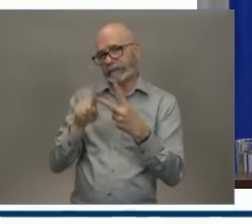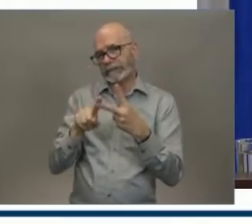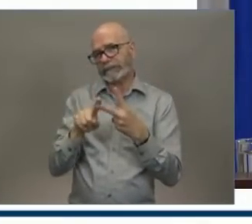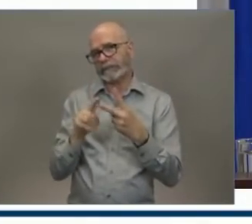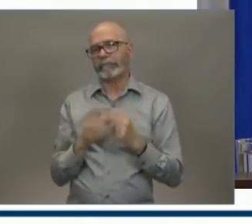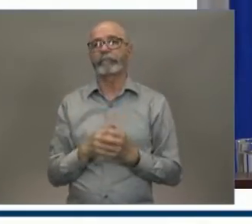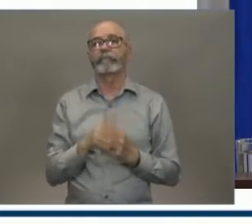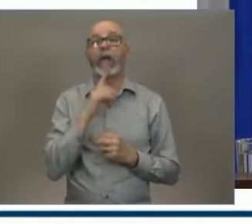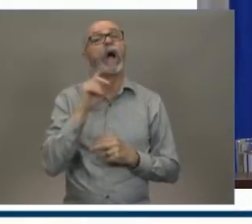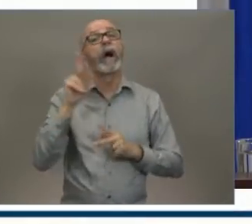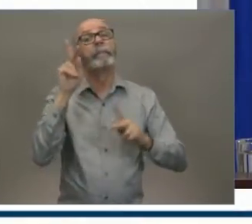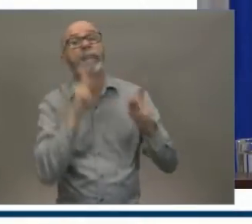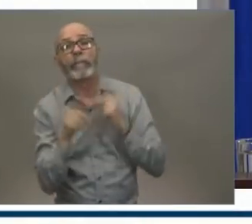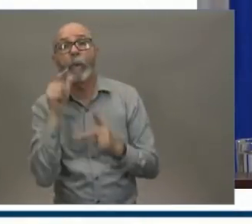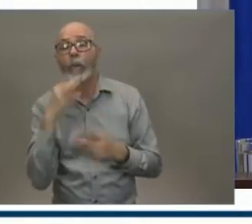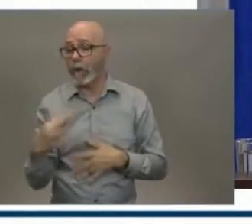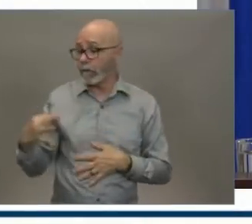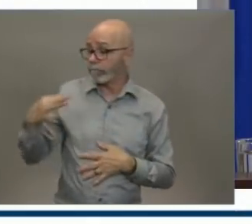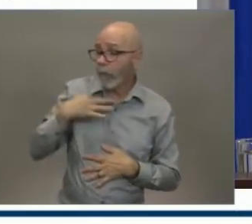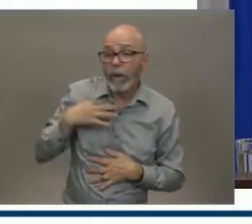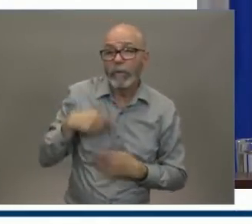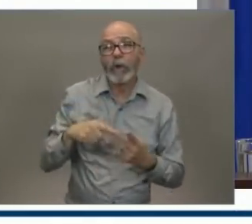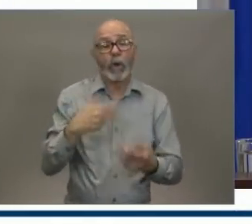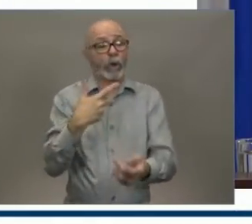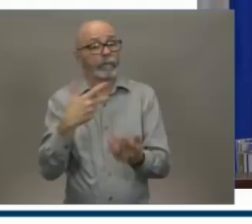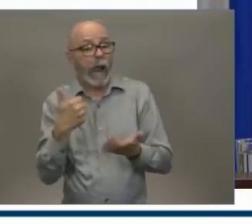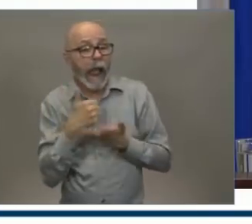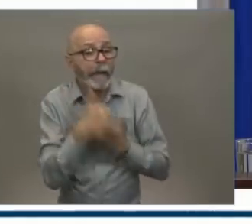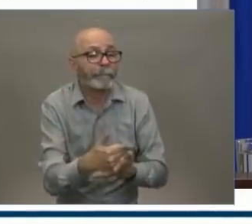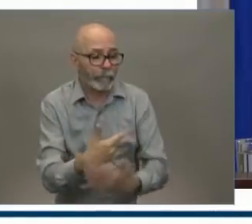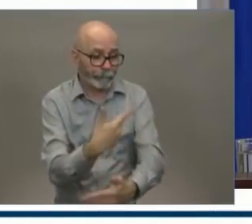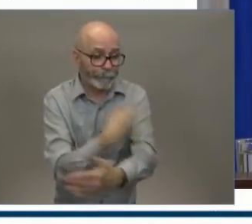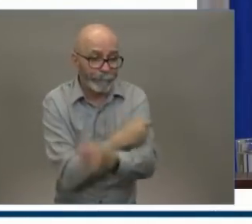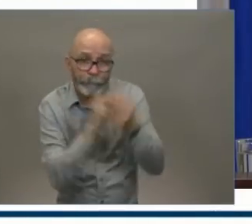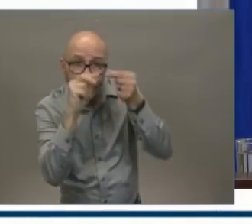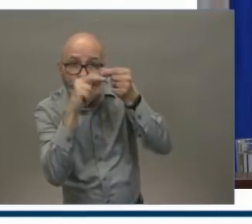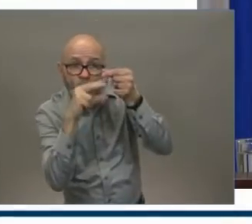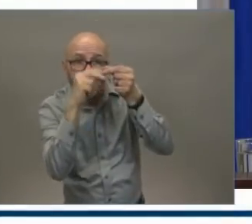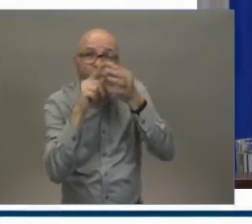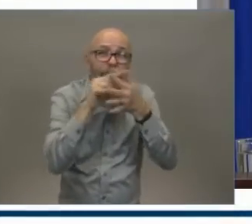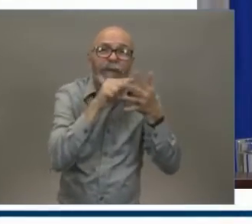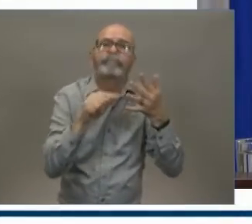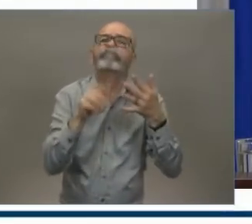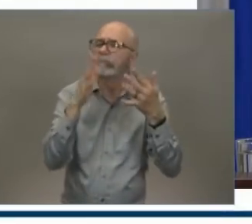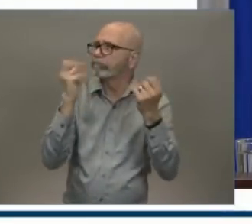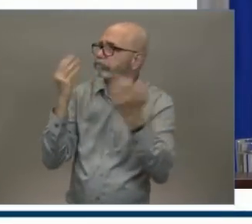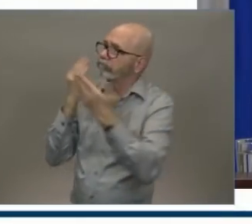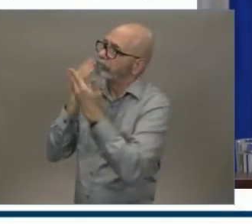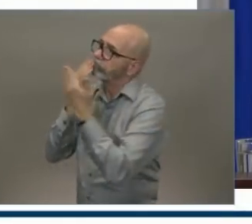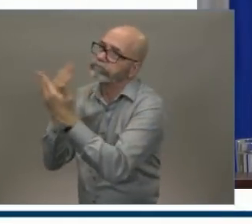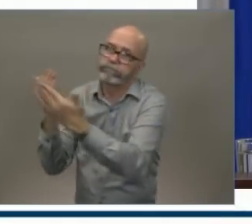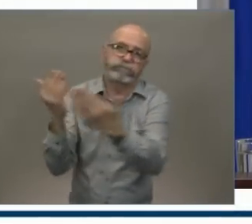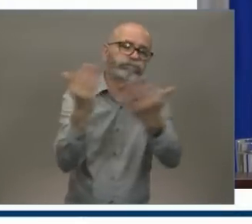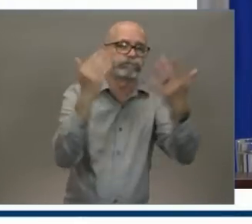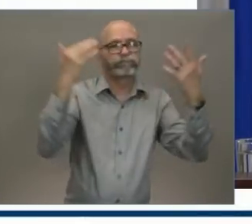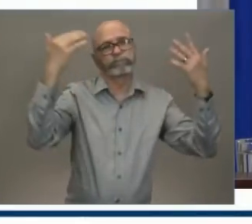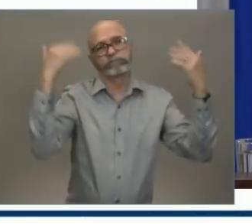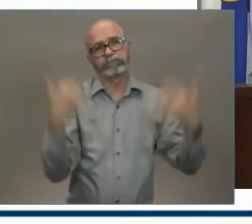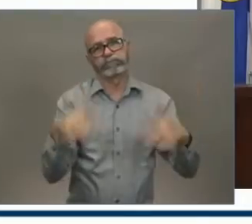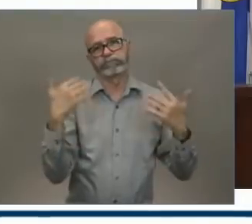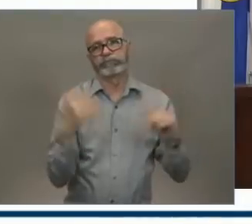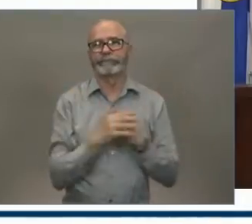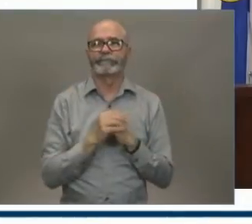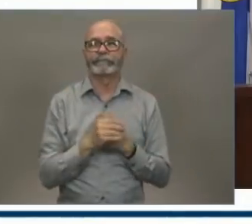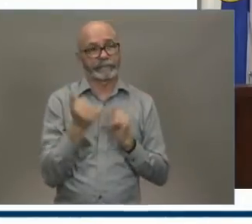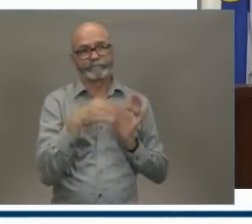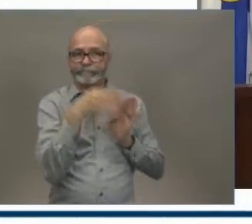with the rollout of the vaccine and administering the long-awaited shot in the arms of Nova Scotians. To you, Dr. Strang. Thank you,